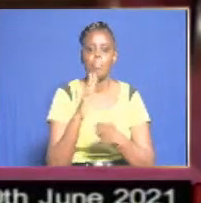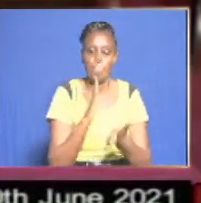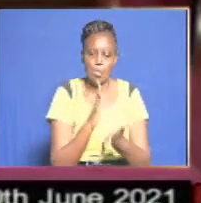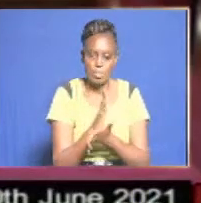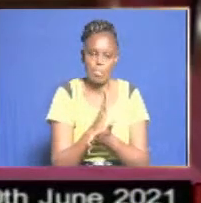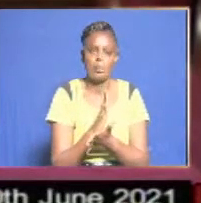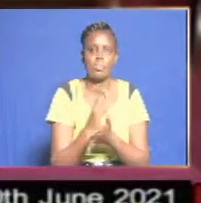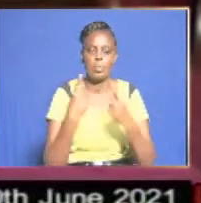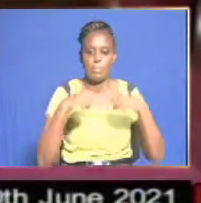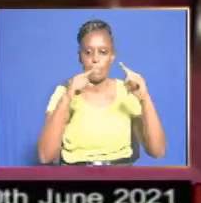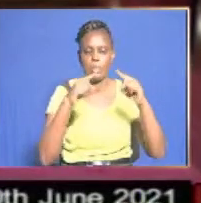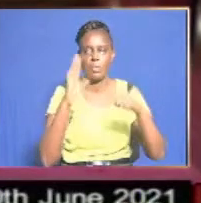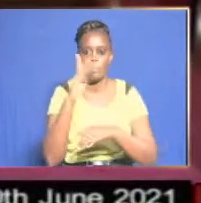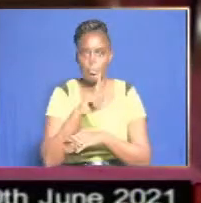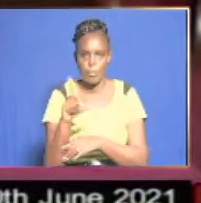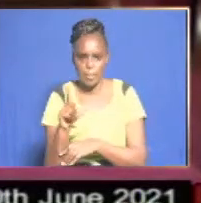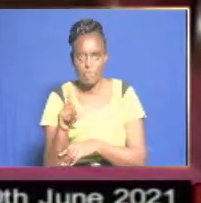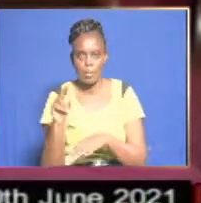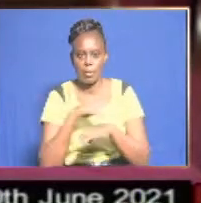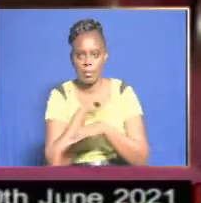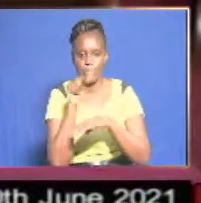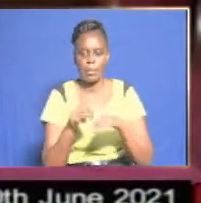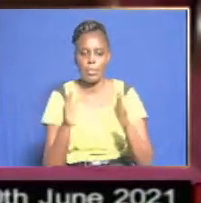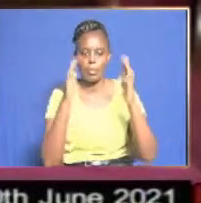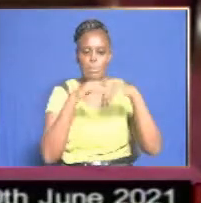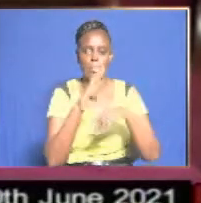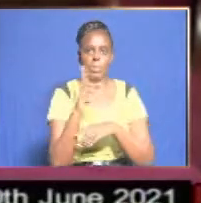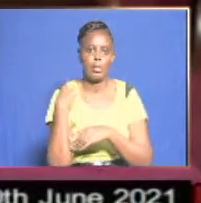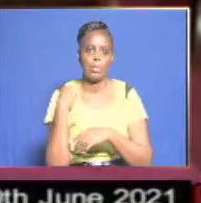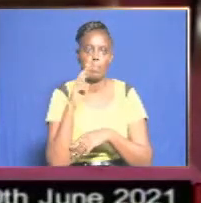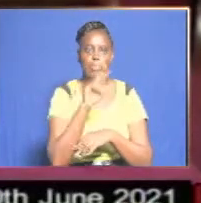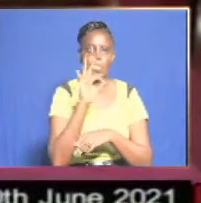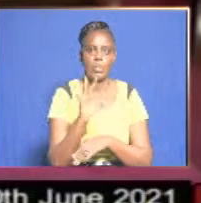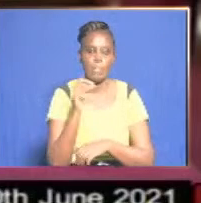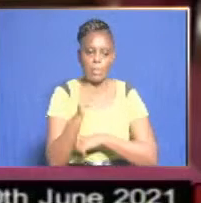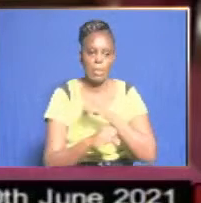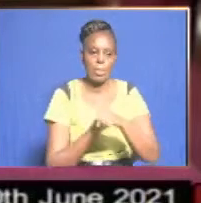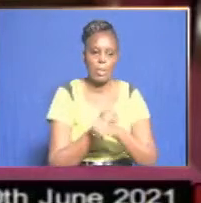Perpetual Succession Amendment Bill, National Assembly Bill number 23 of